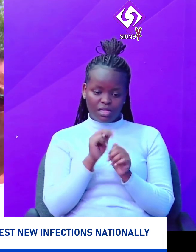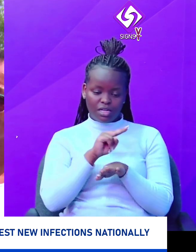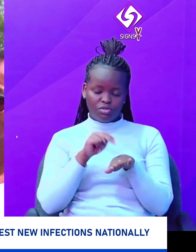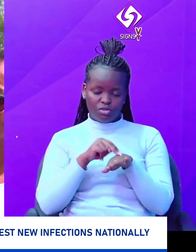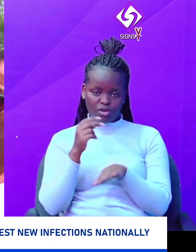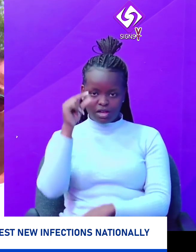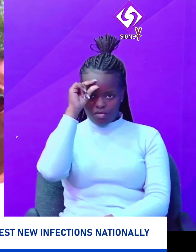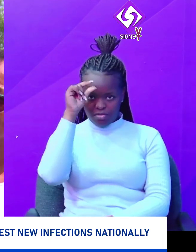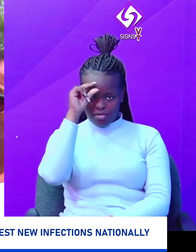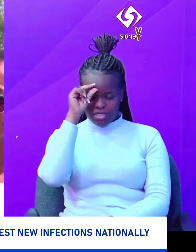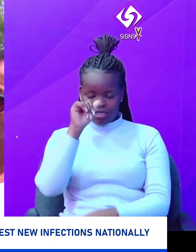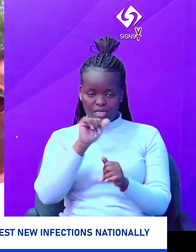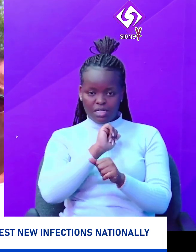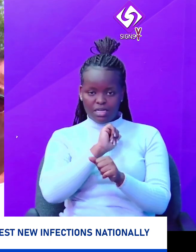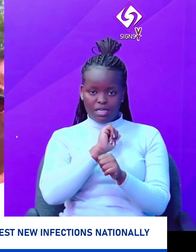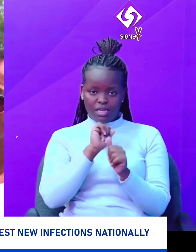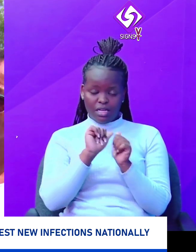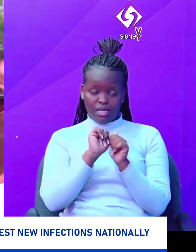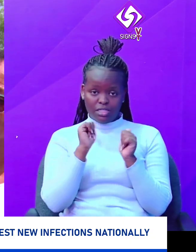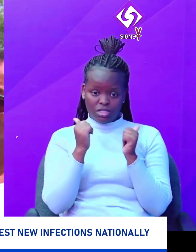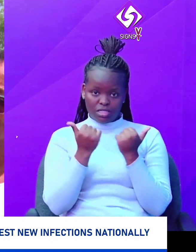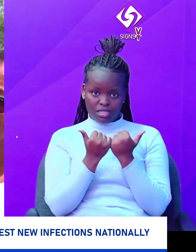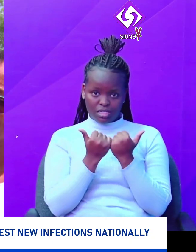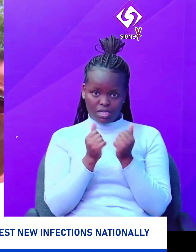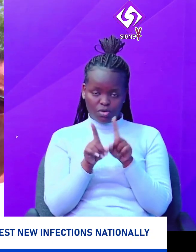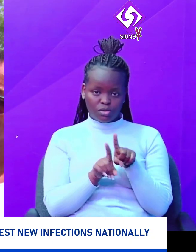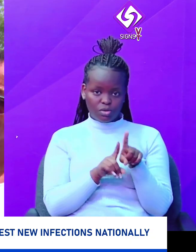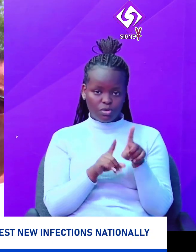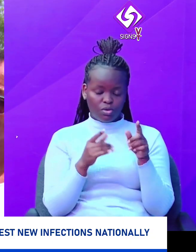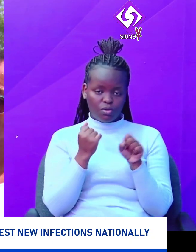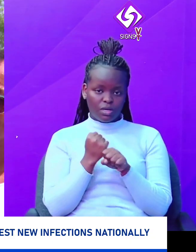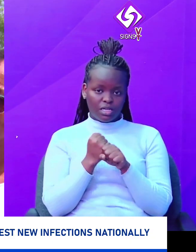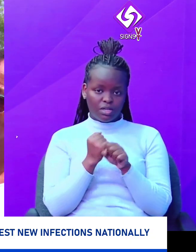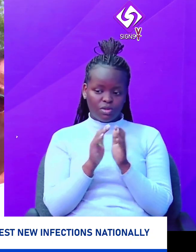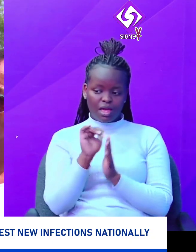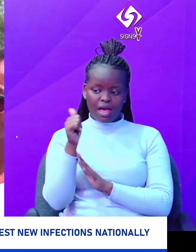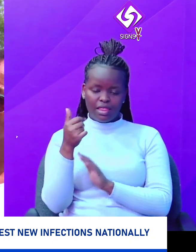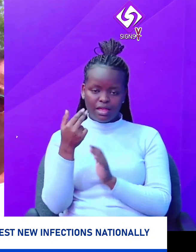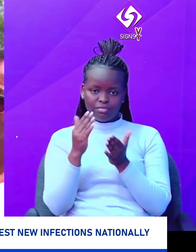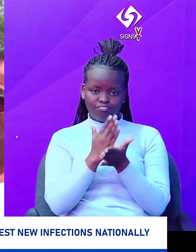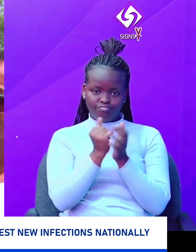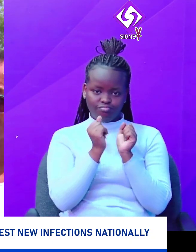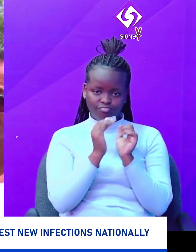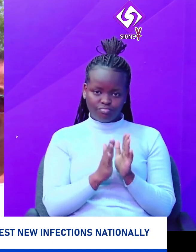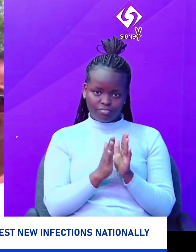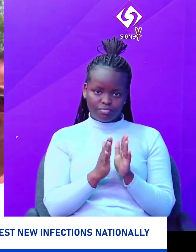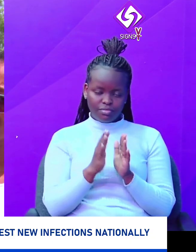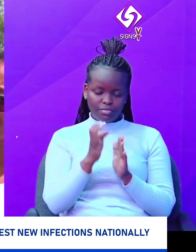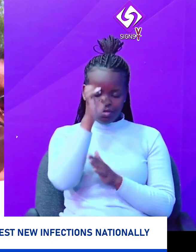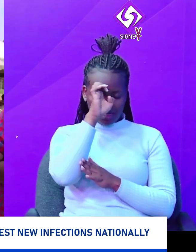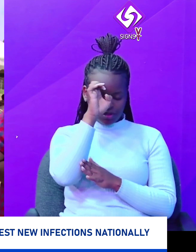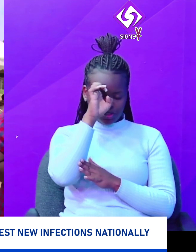government agencies. We are also working with other stakeholders in the education